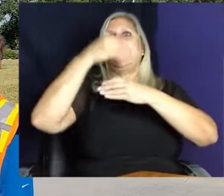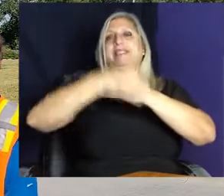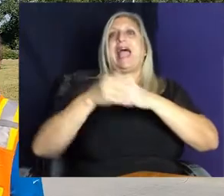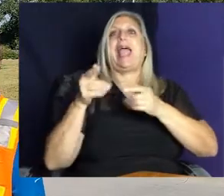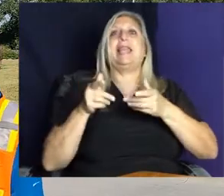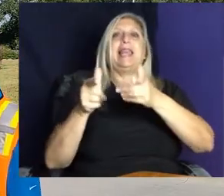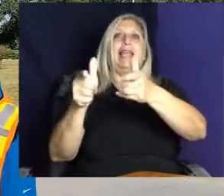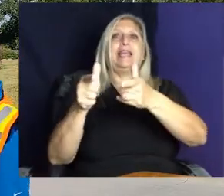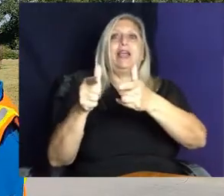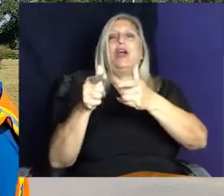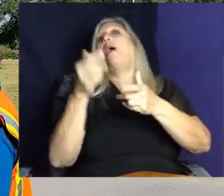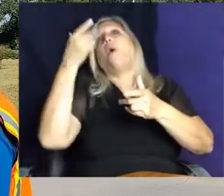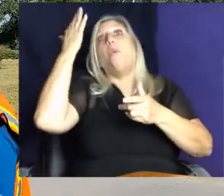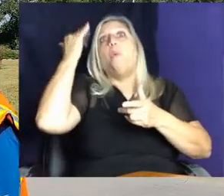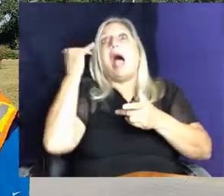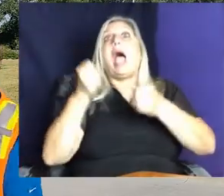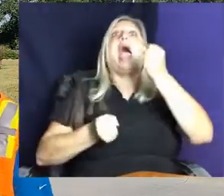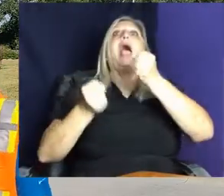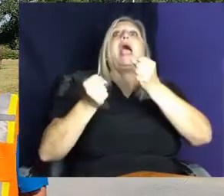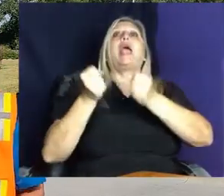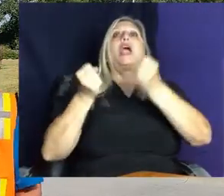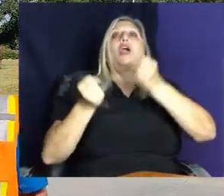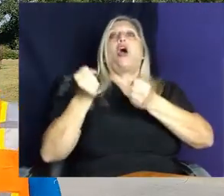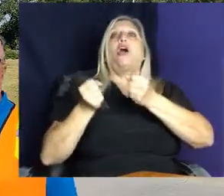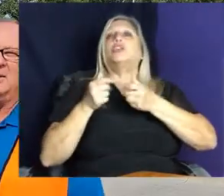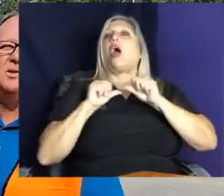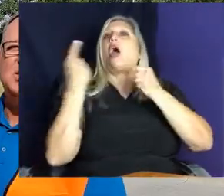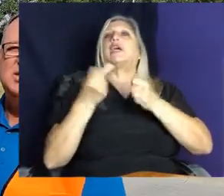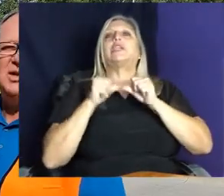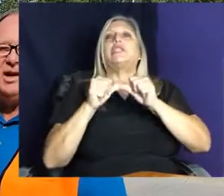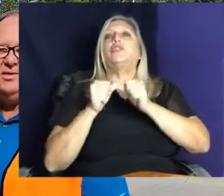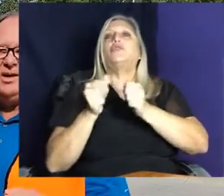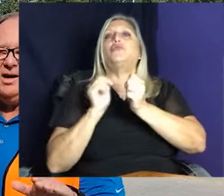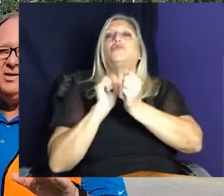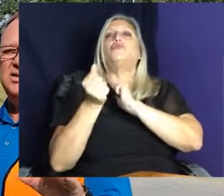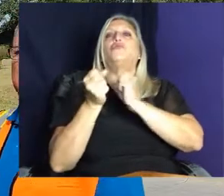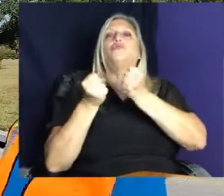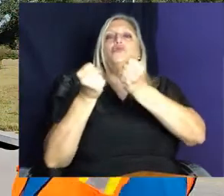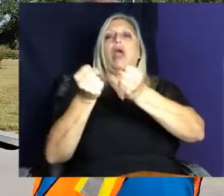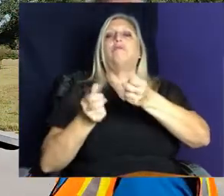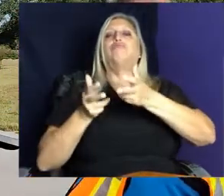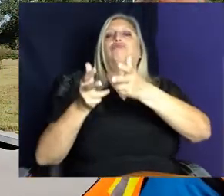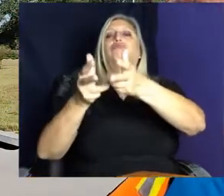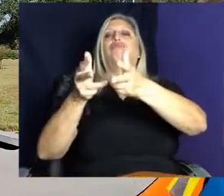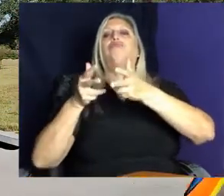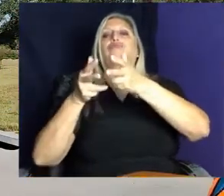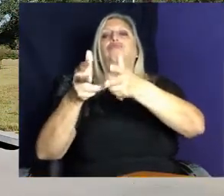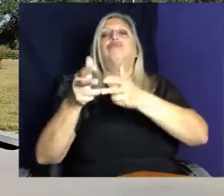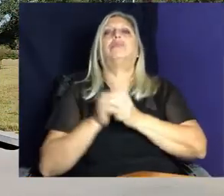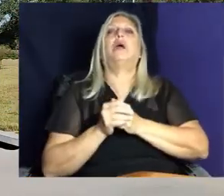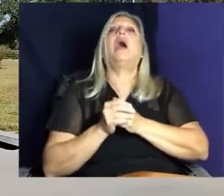lane because cars are continually driving down there. Mr. Eliana will demonstrate how not to do this in the morning.